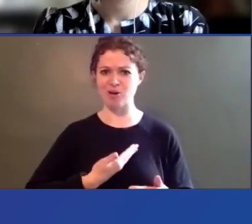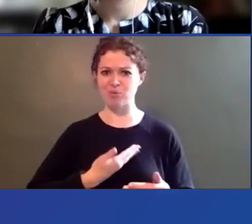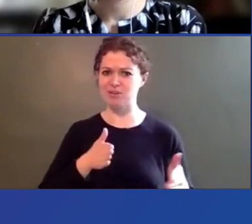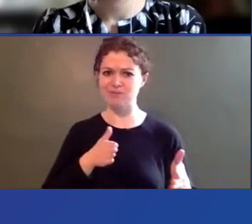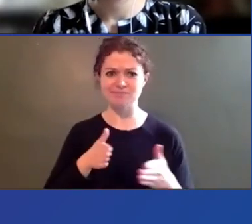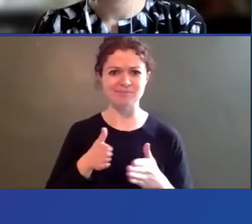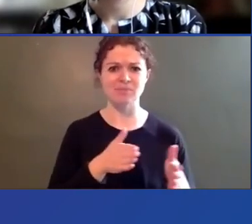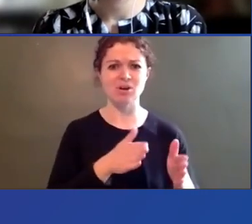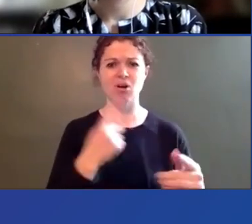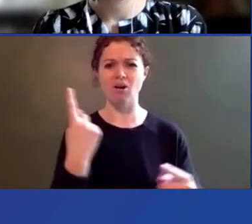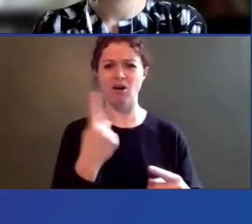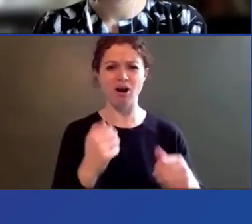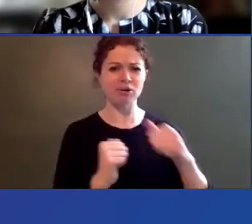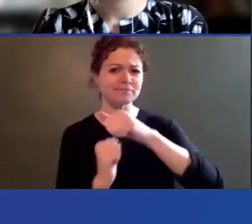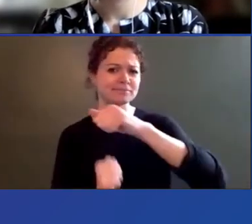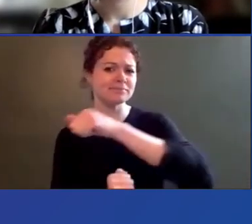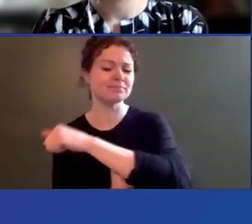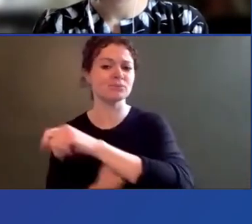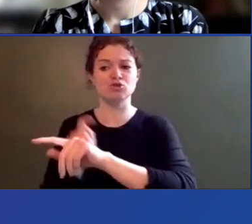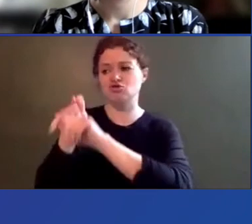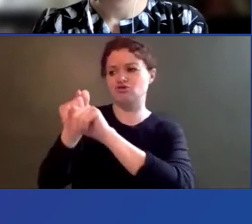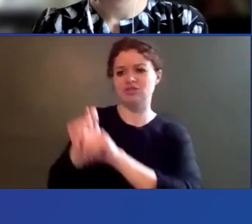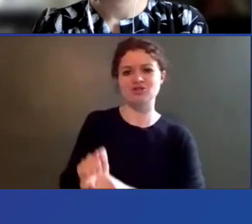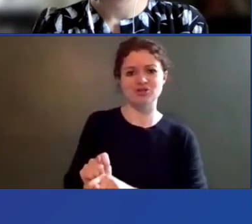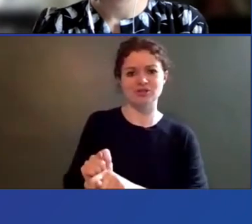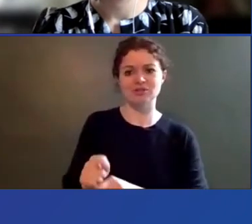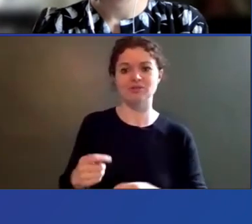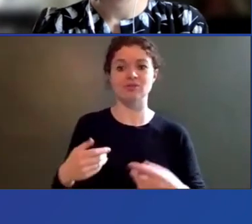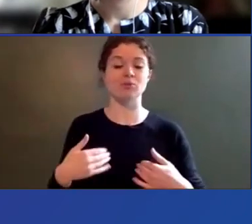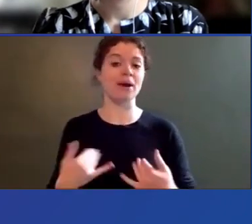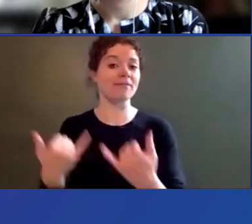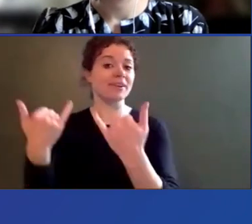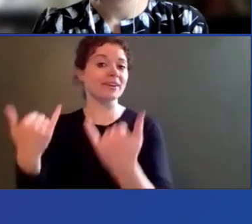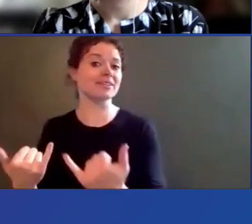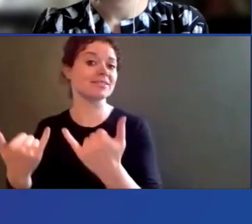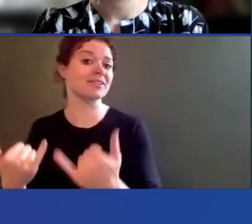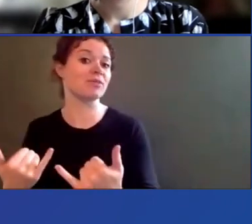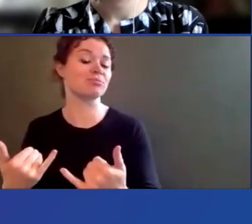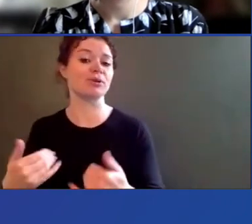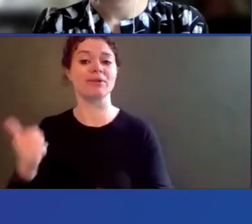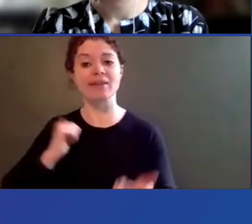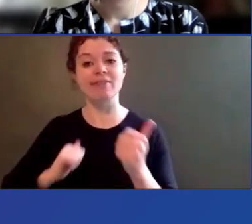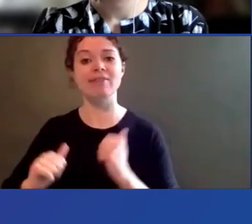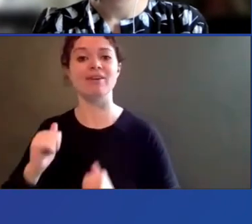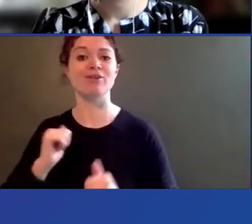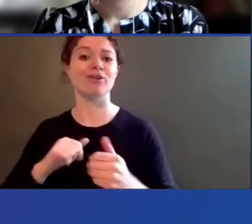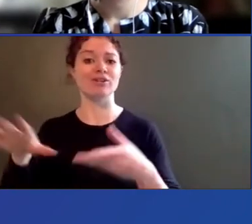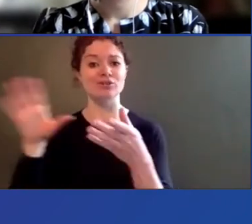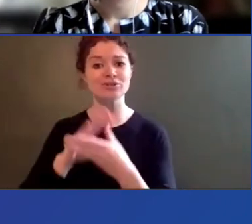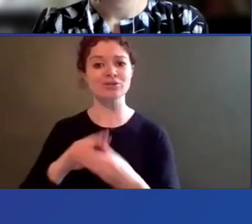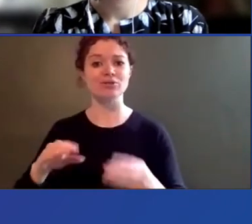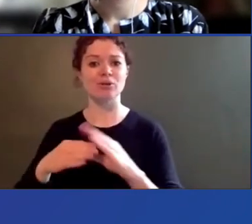traditional theater, we have traditional storytelling, we have contemporary Native American theater, and we have